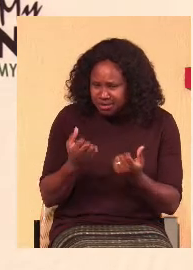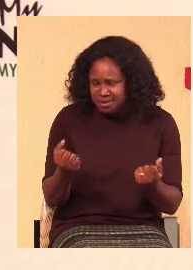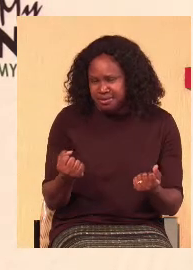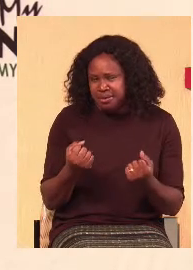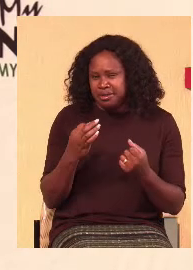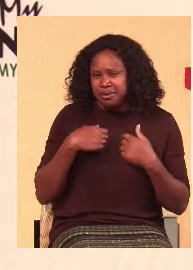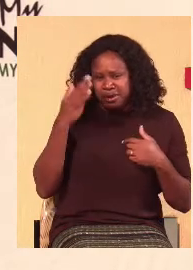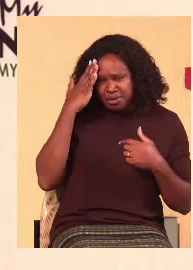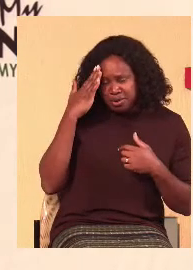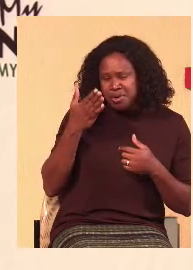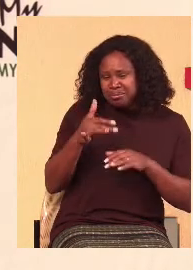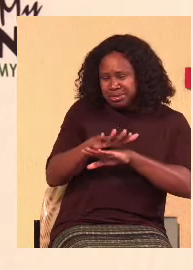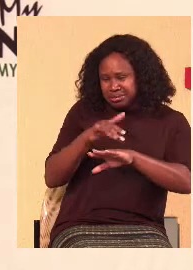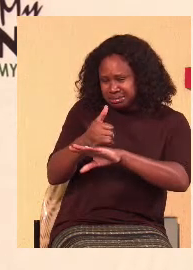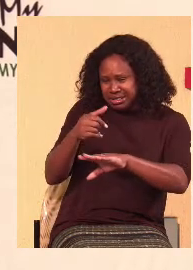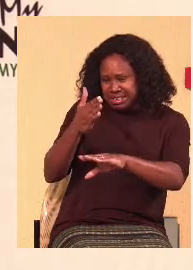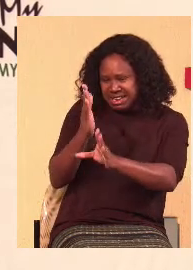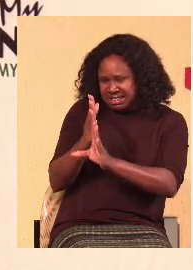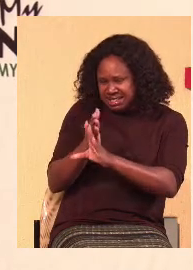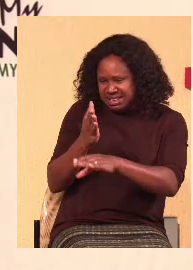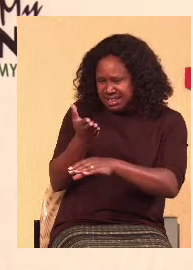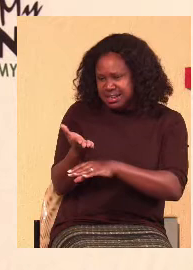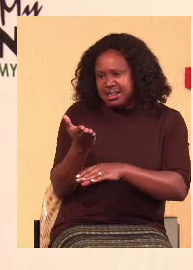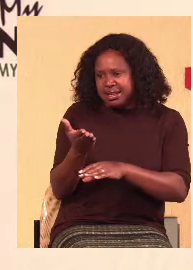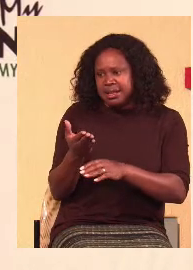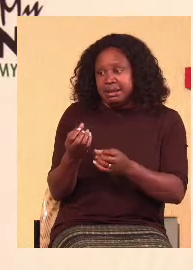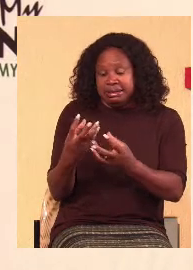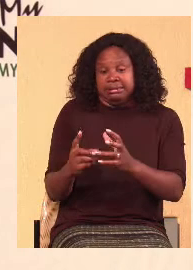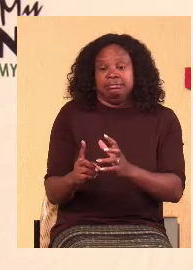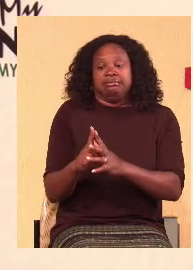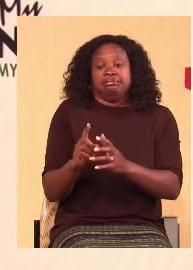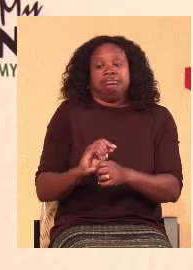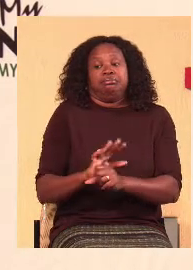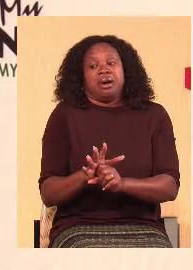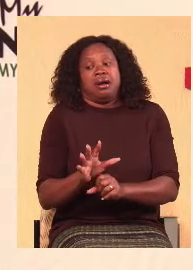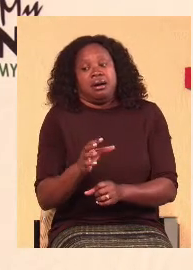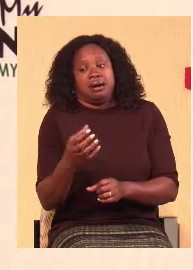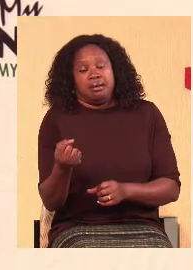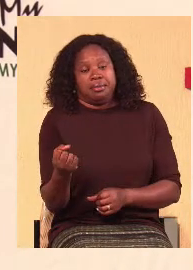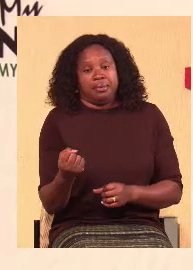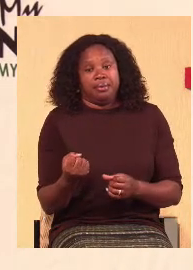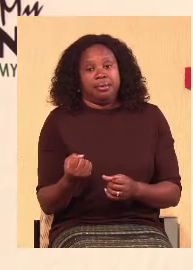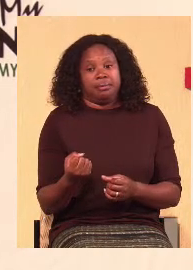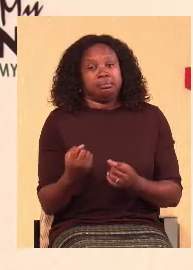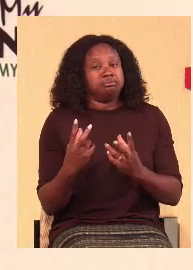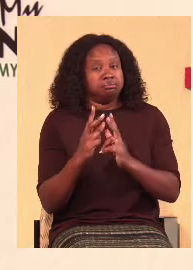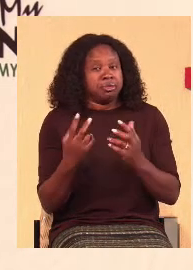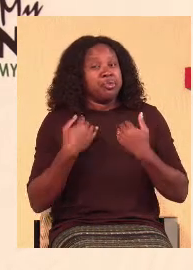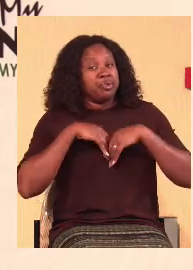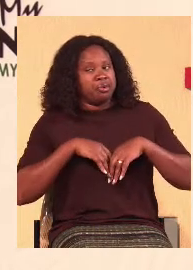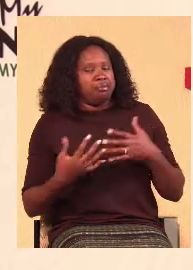here we are likely to have transmission going on, because again the reagents which we have is